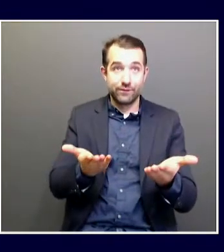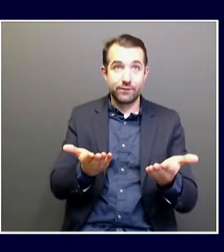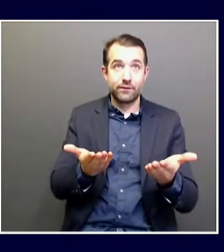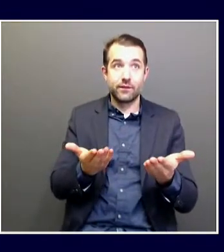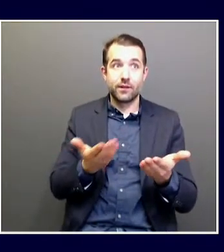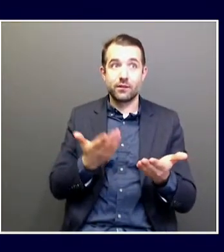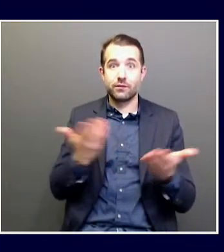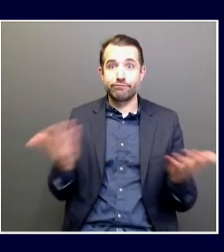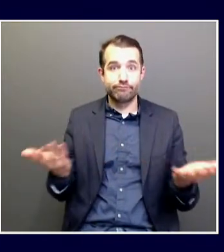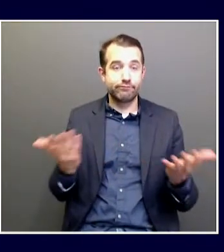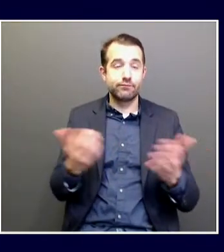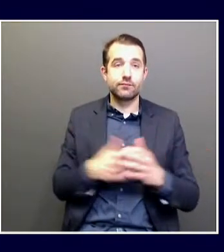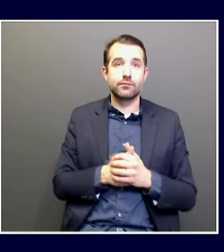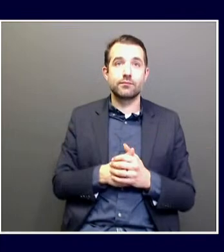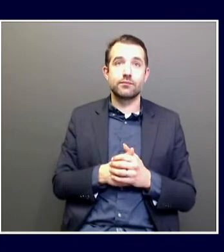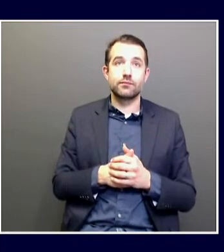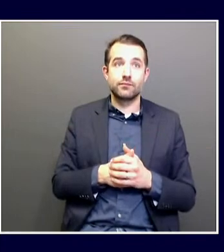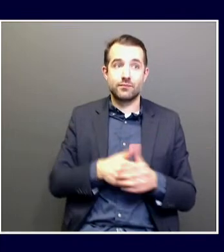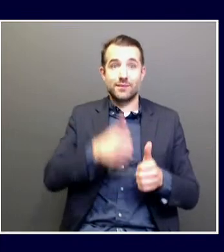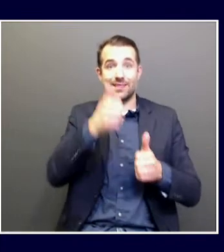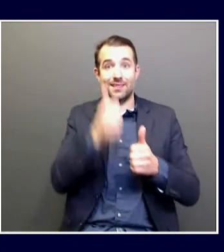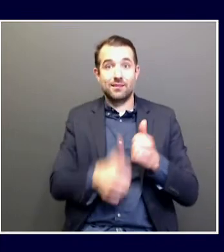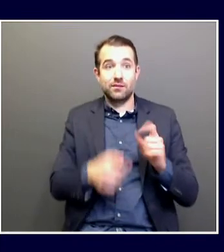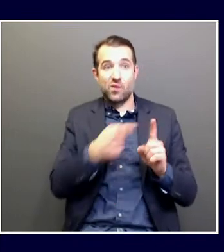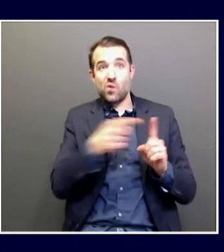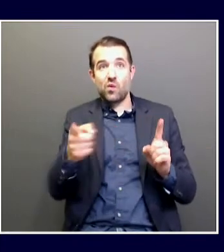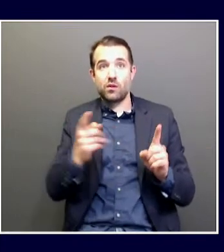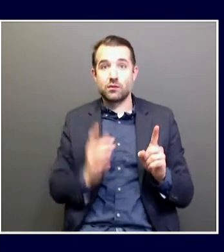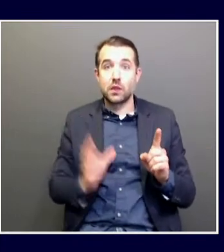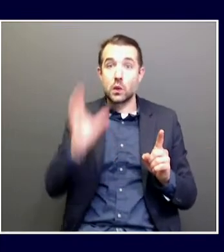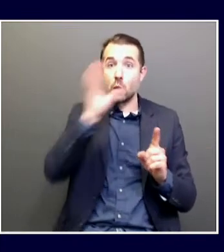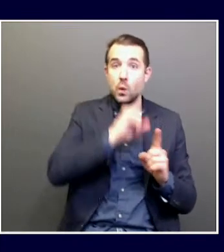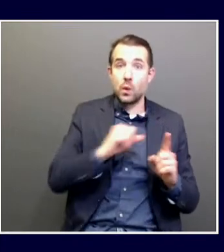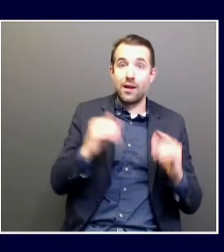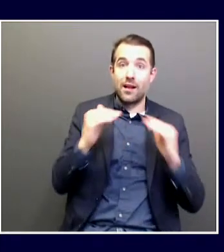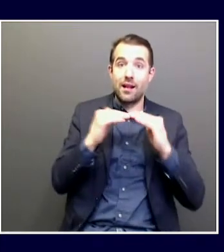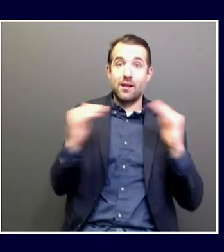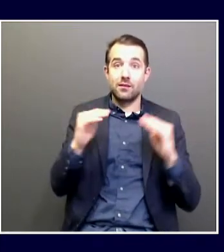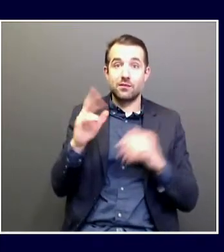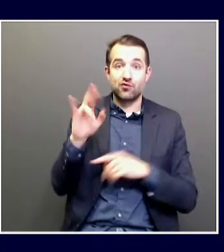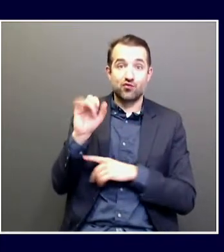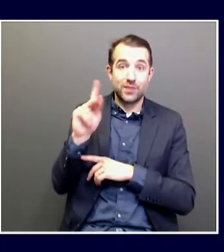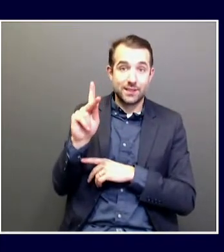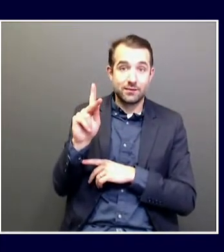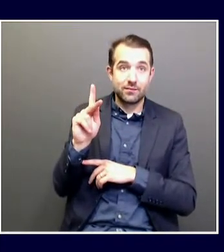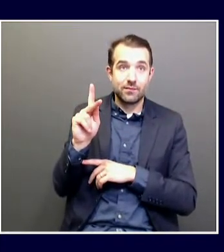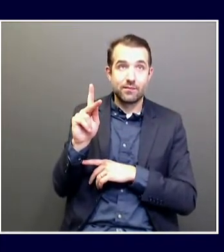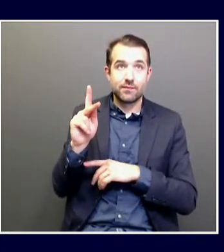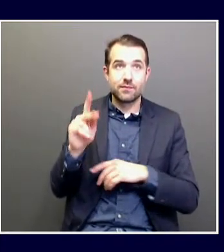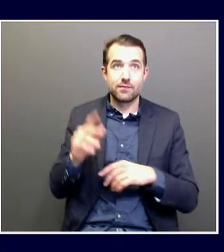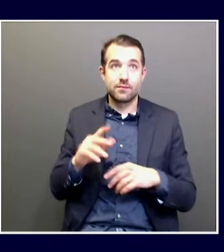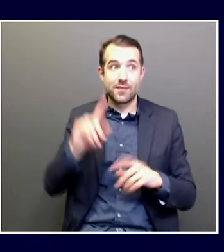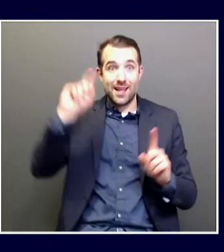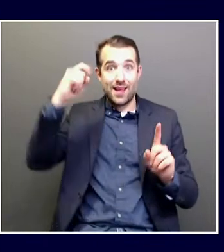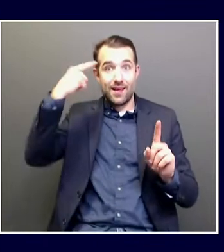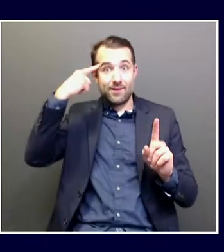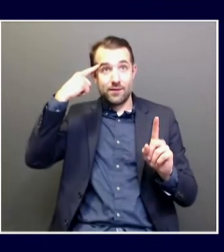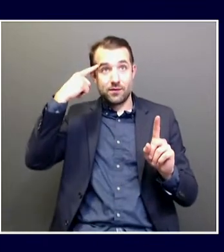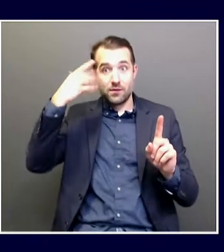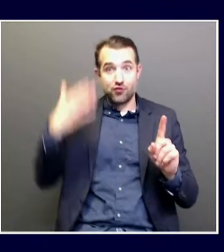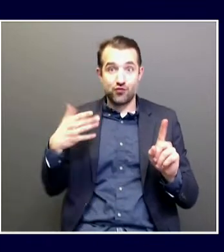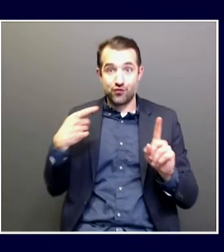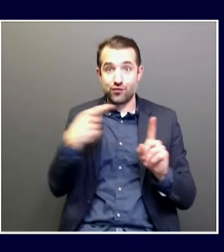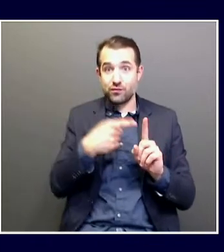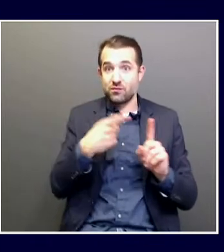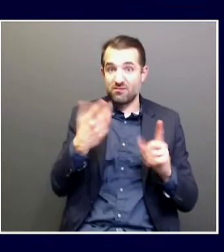of assumption of risk as they go in. The Director General, as you noted, strongly recommended against any type